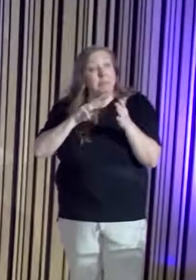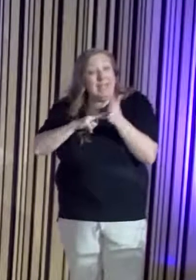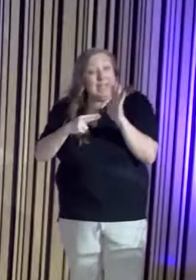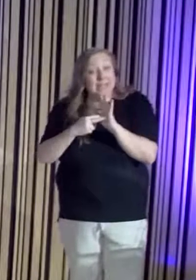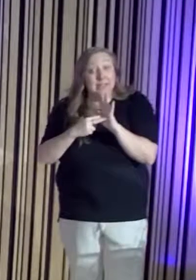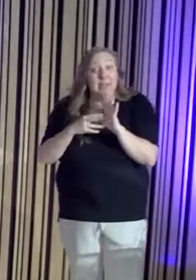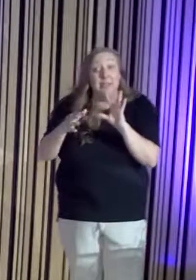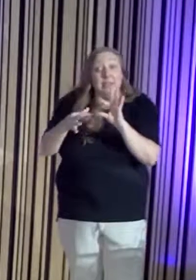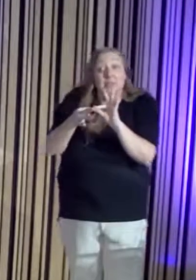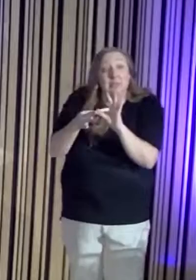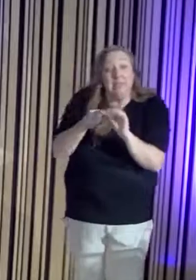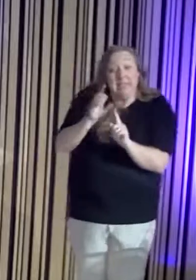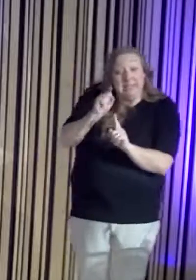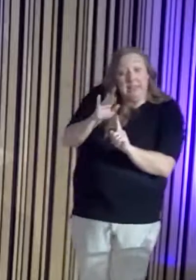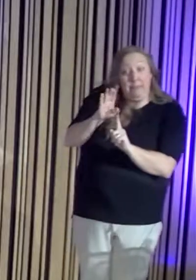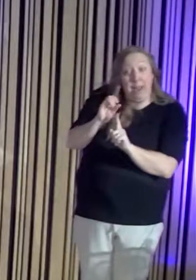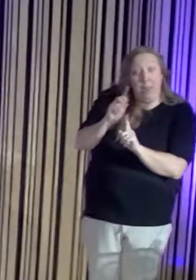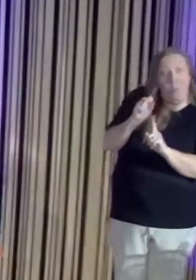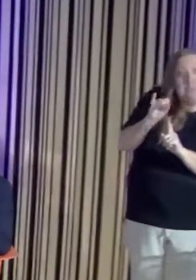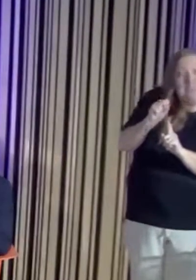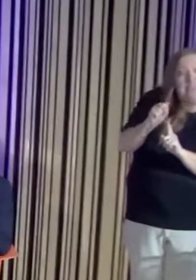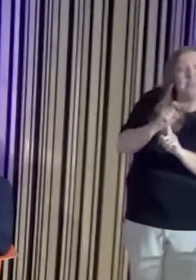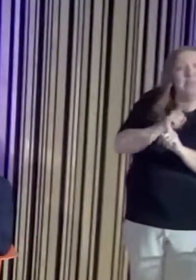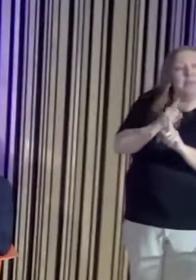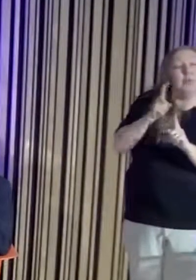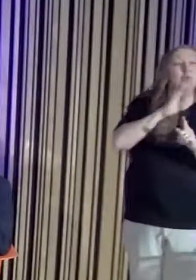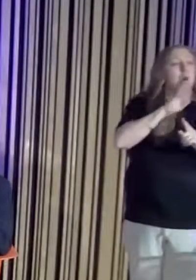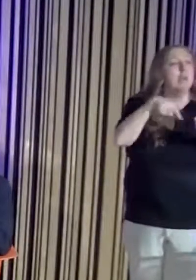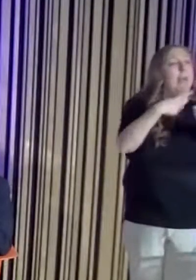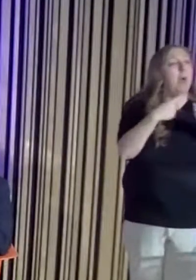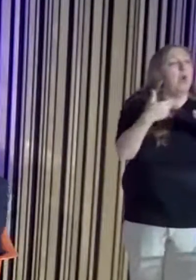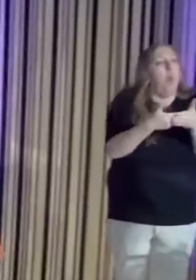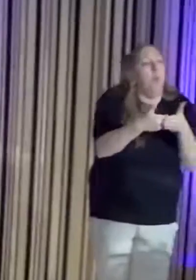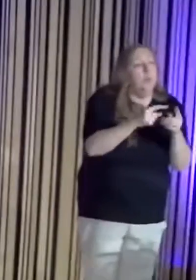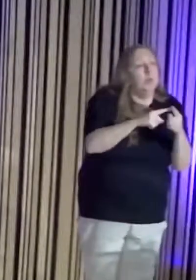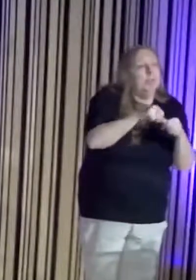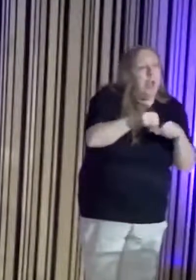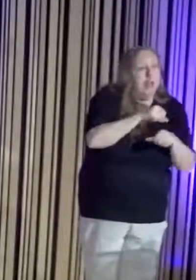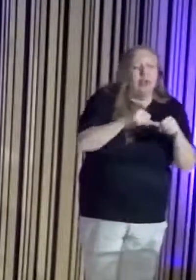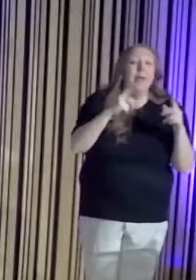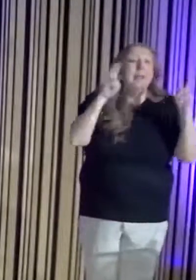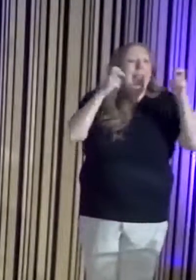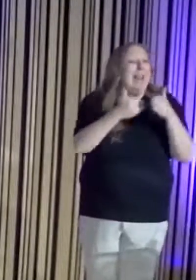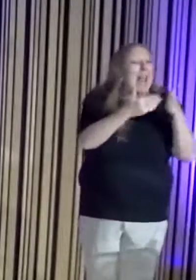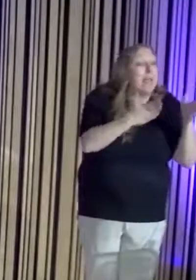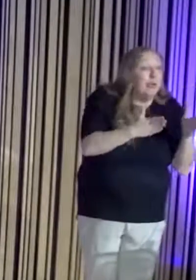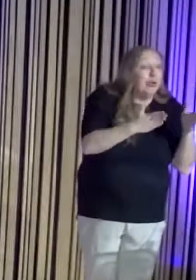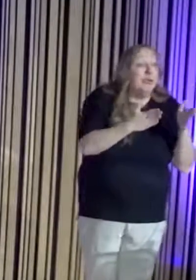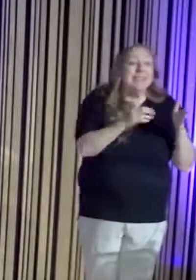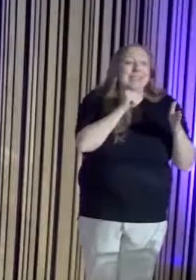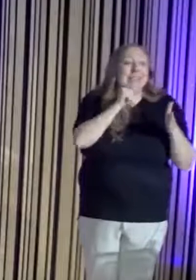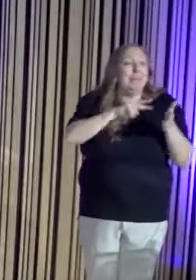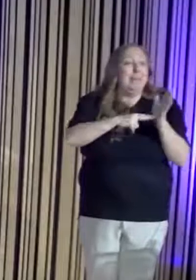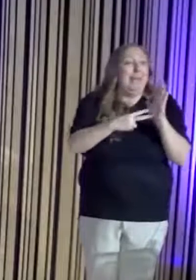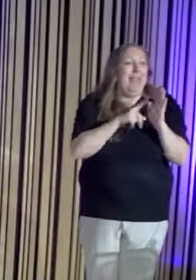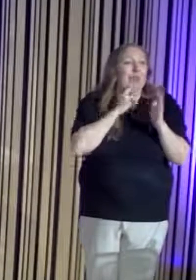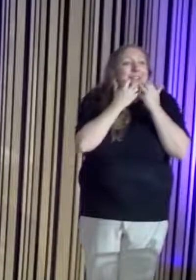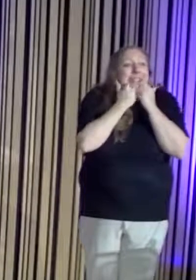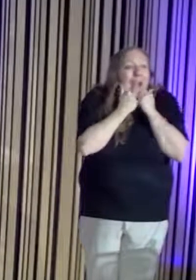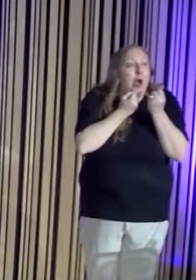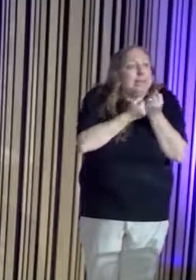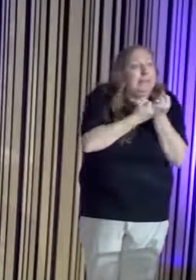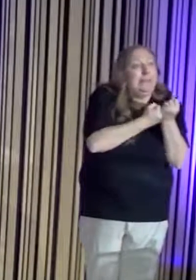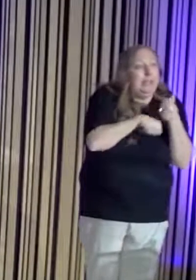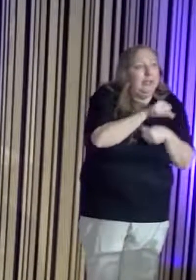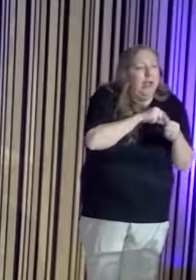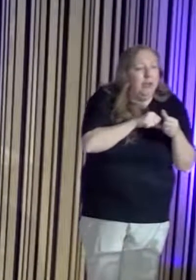about distributions, but do they really need each other to survive? Because it doesn't necessarily, just because they're neighbors doesn't mean that they care. Yes, absolutely.